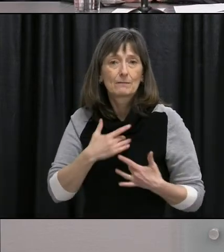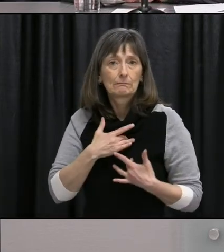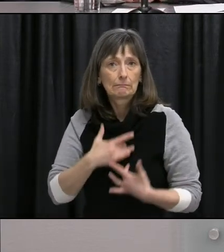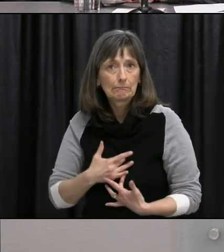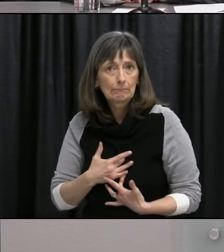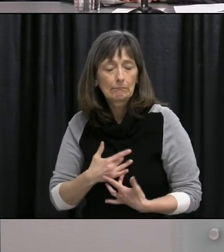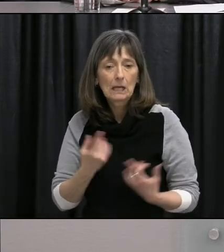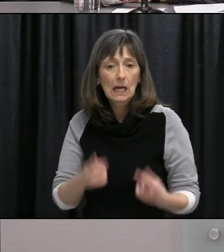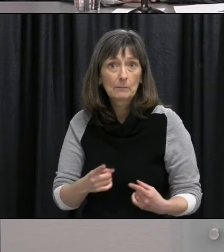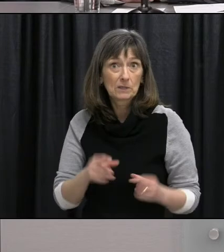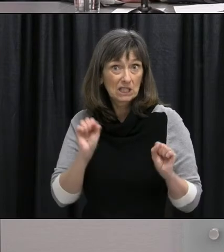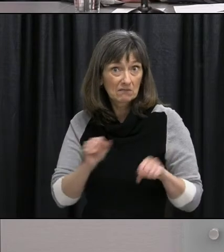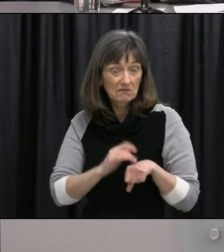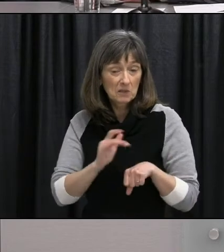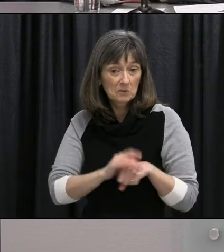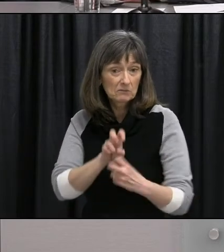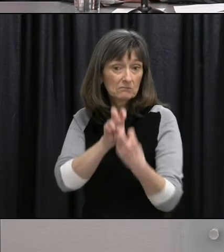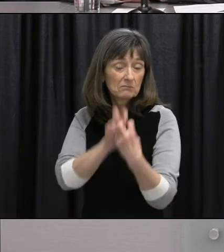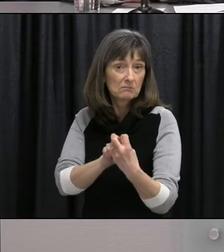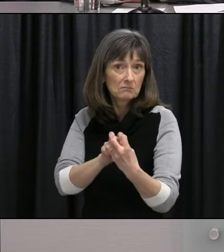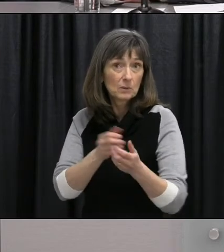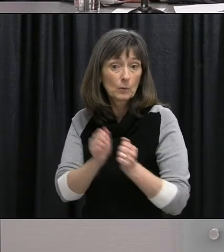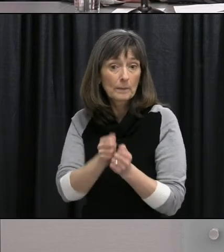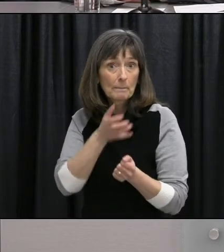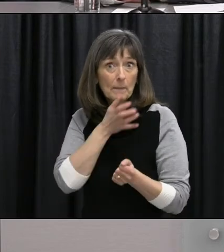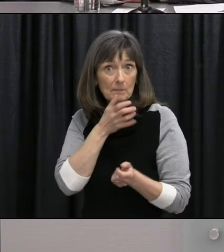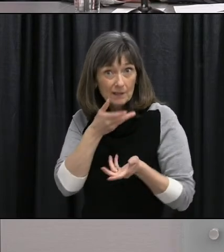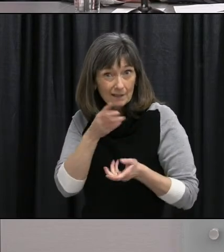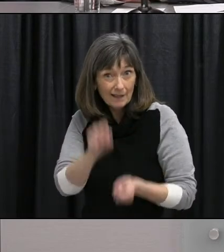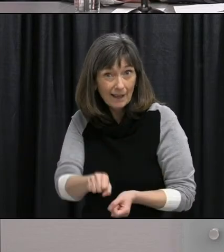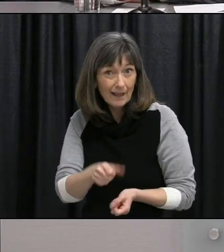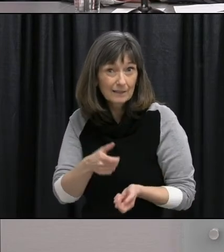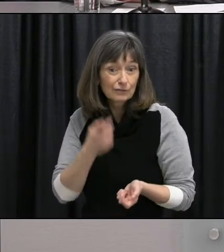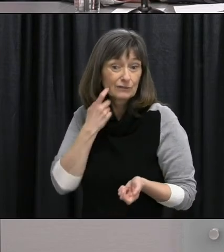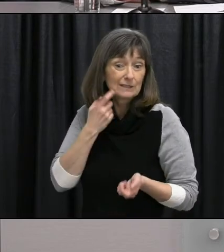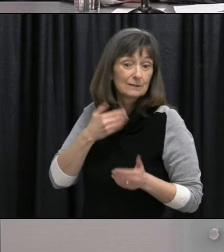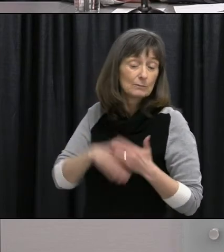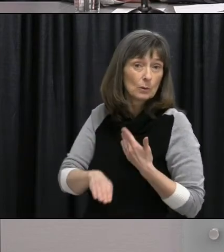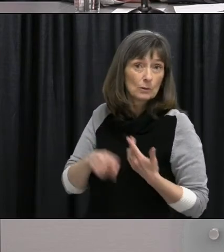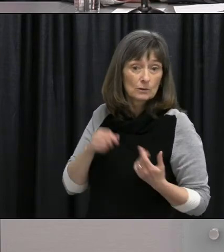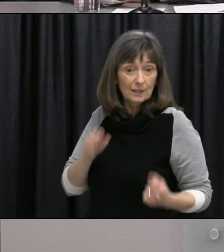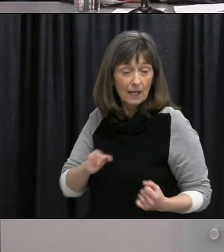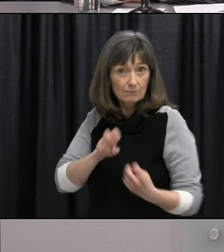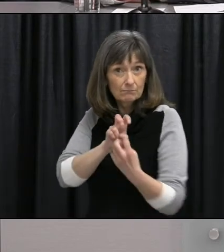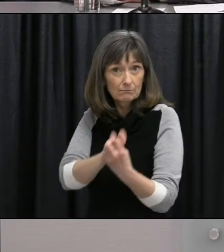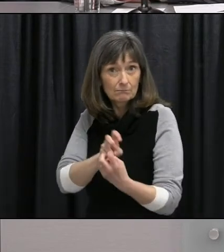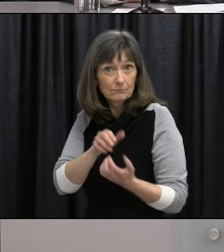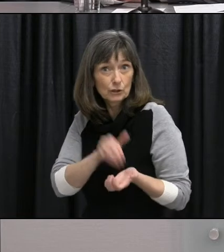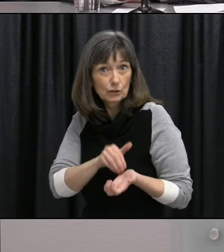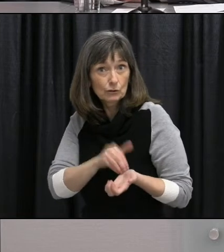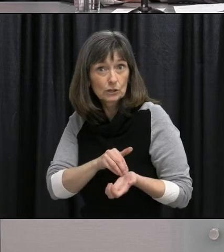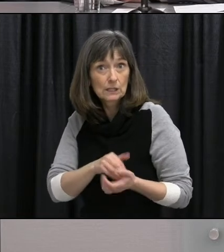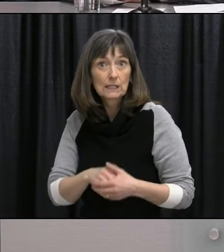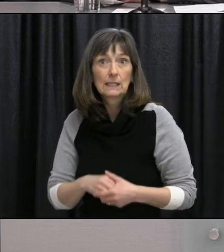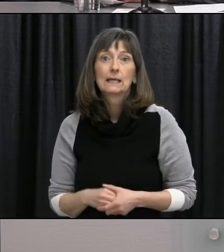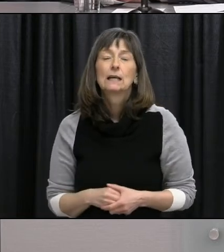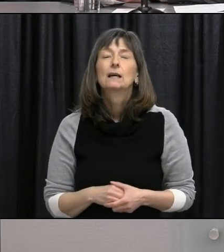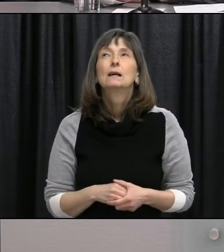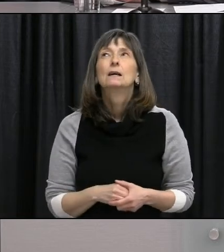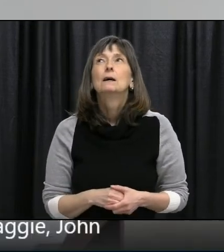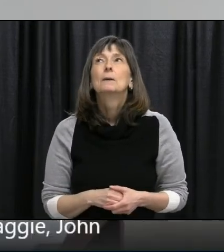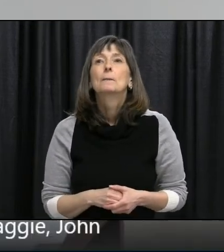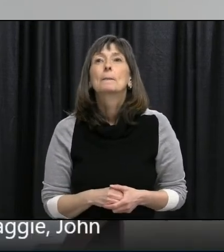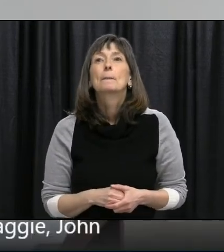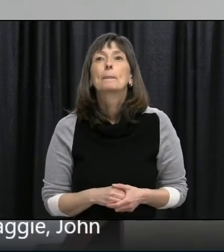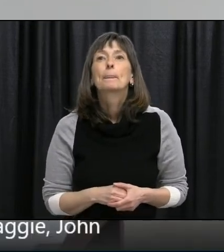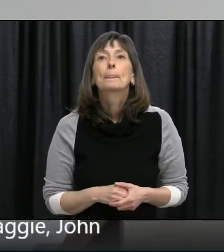how available are obstetricians to mothers who may have just recently given birth? I think you've got to bear in mind